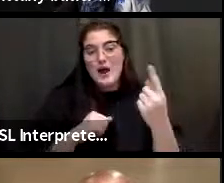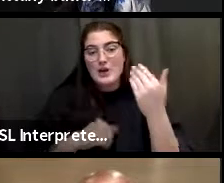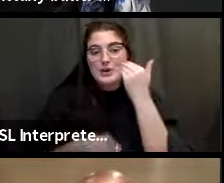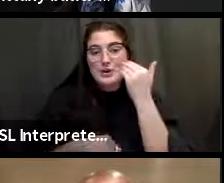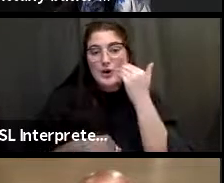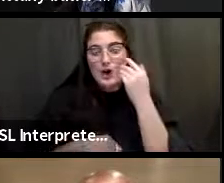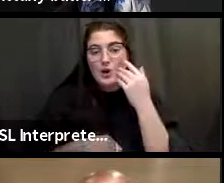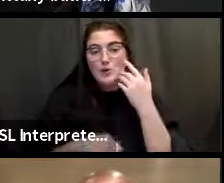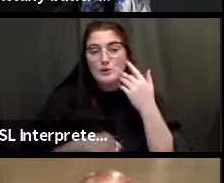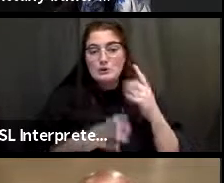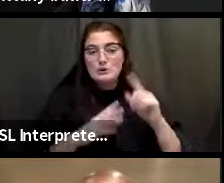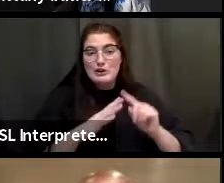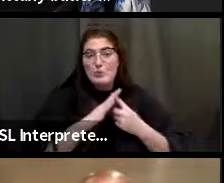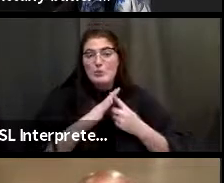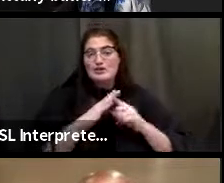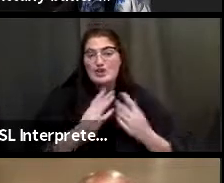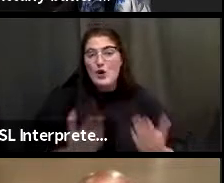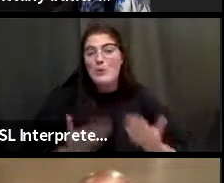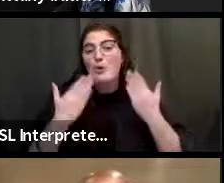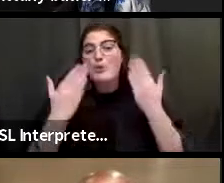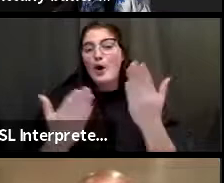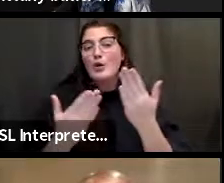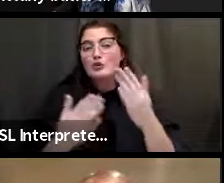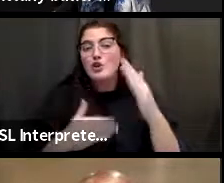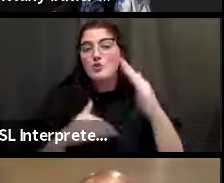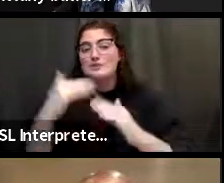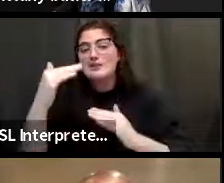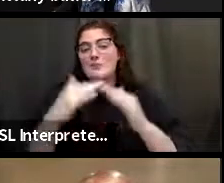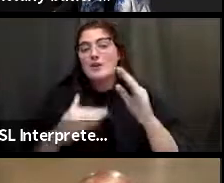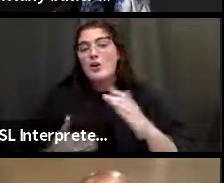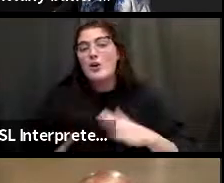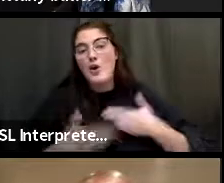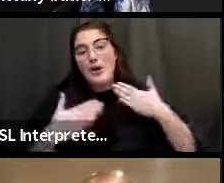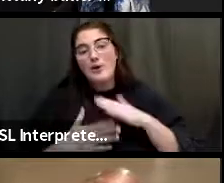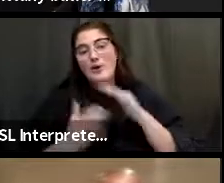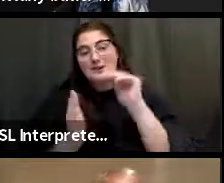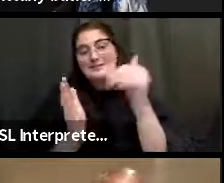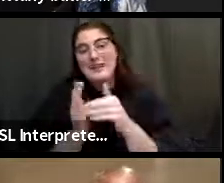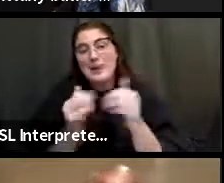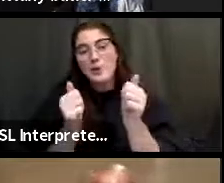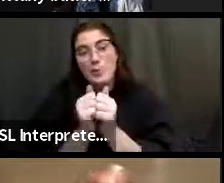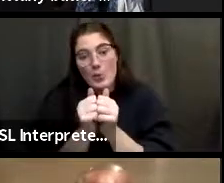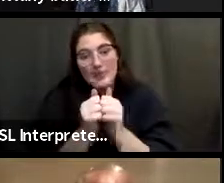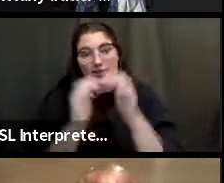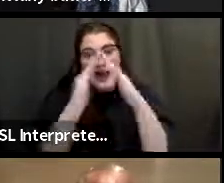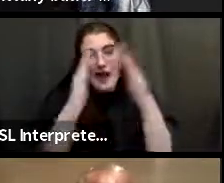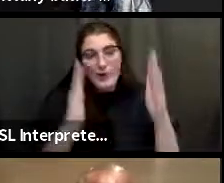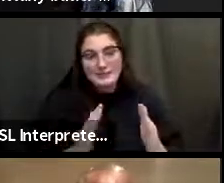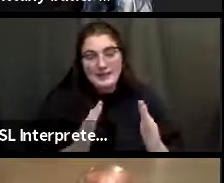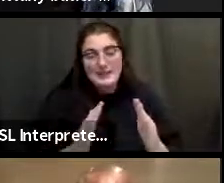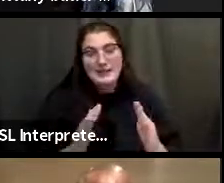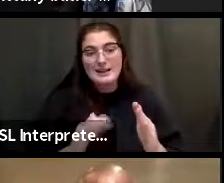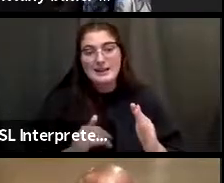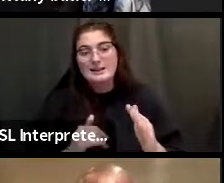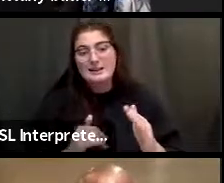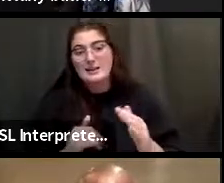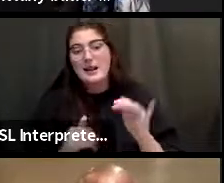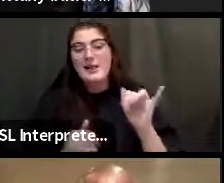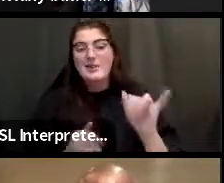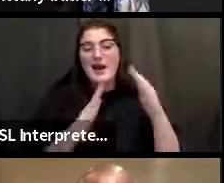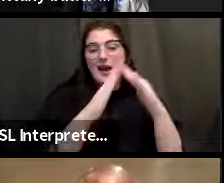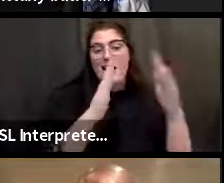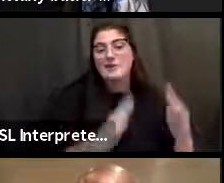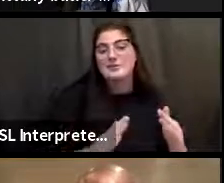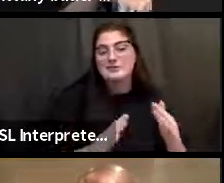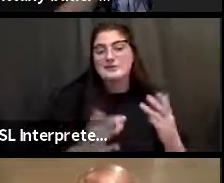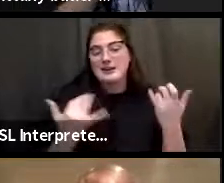the original proposal was to build the recreation center with housing. The housing has